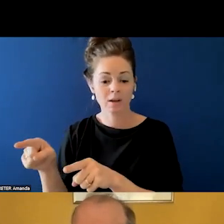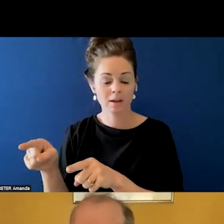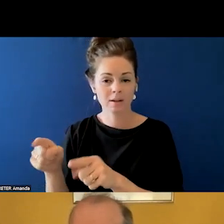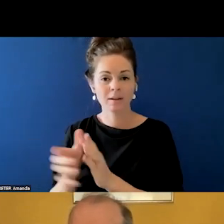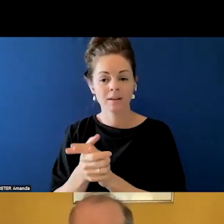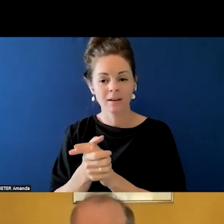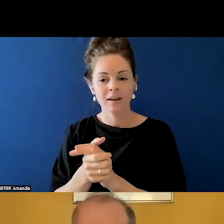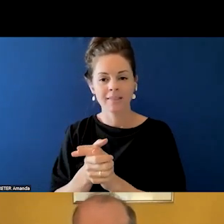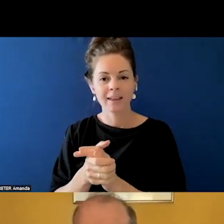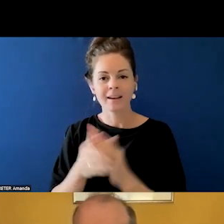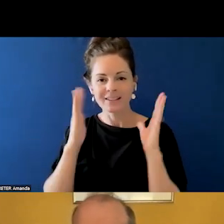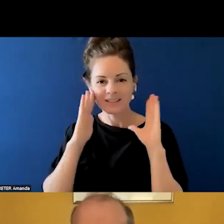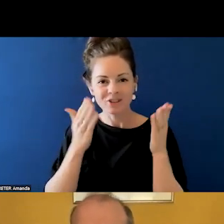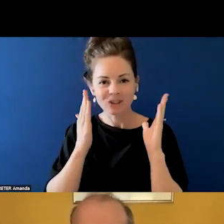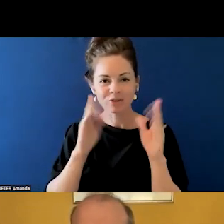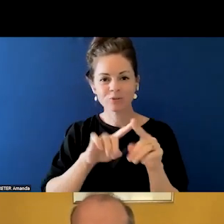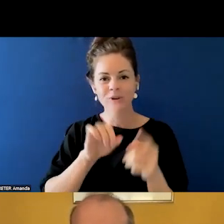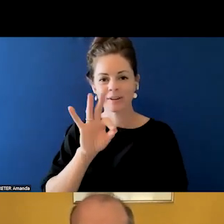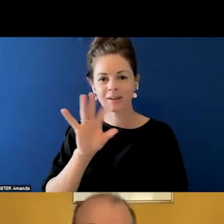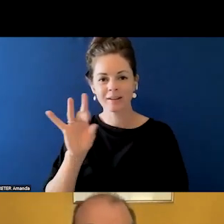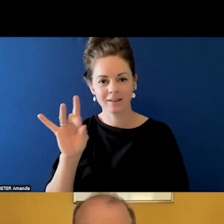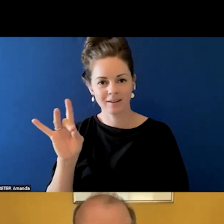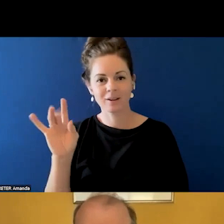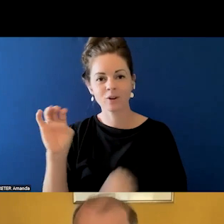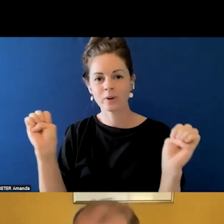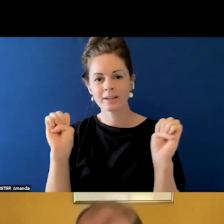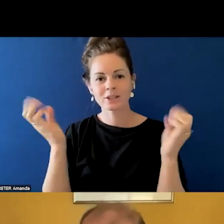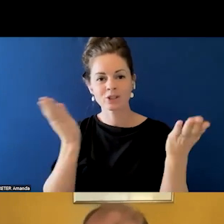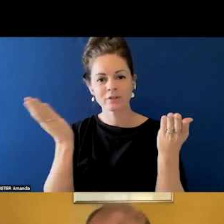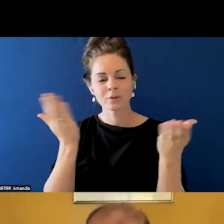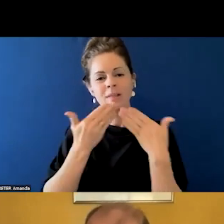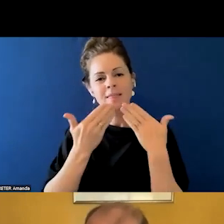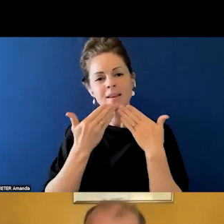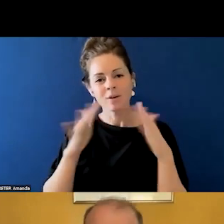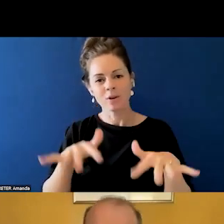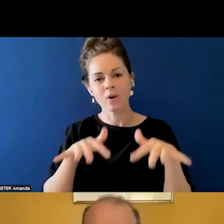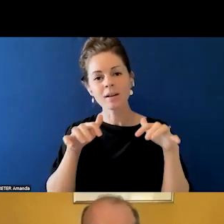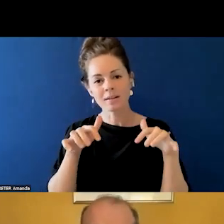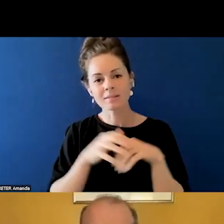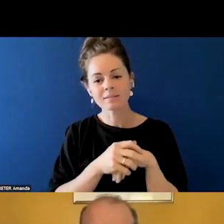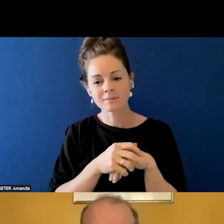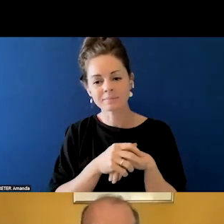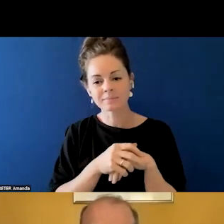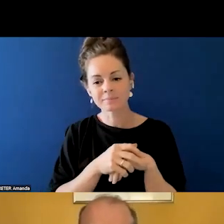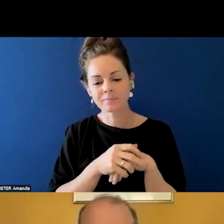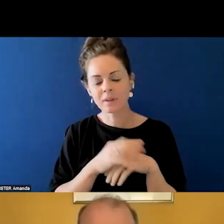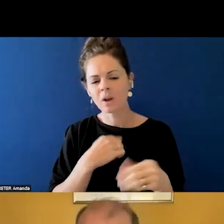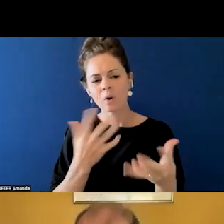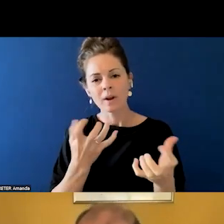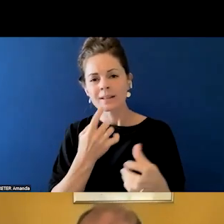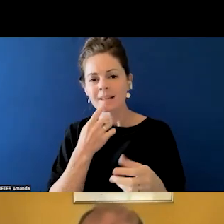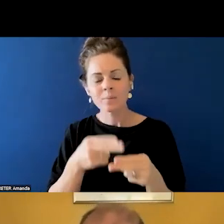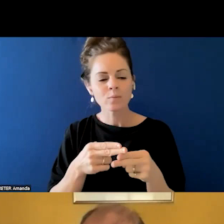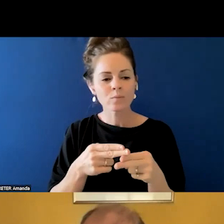to 988 and crisis services. So I want to thank the presenters and the audience as well. I just wanted to say